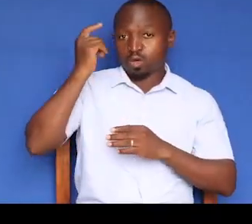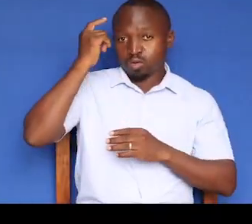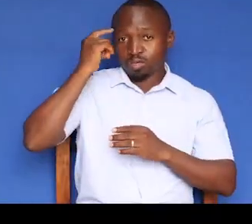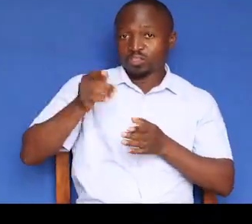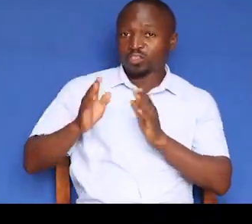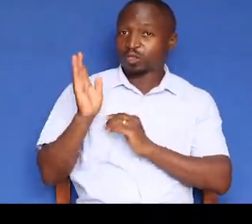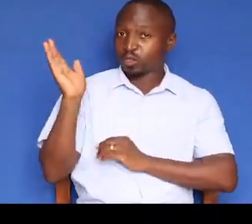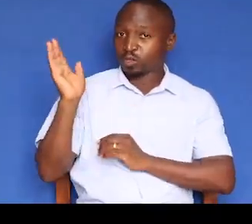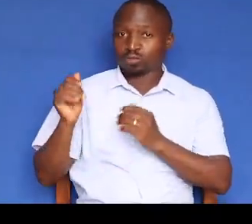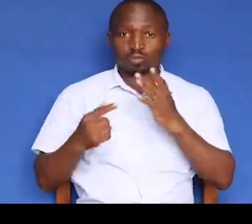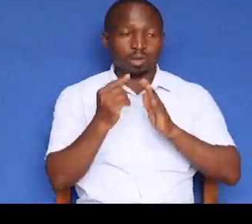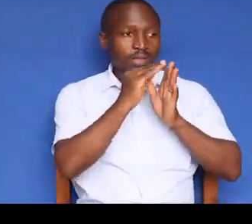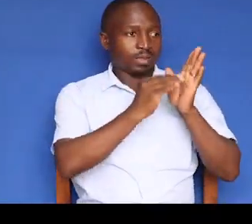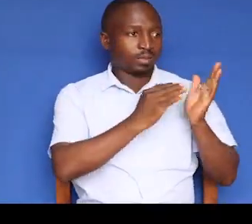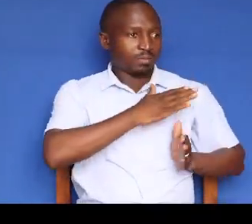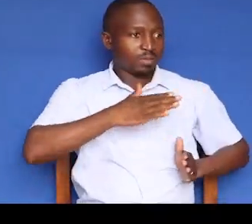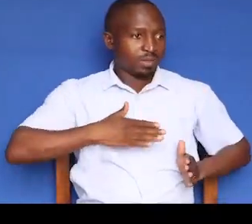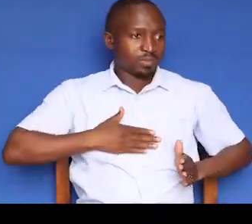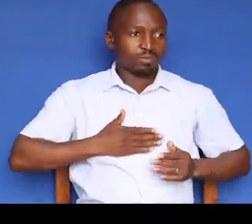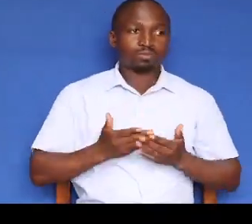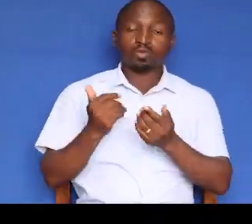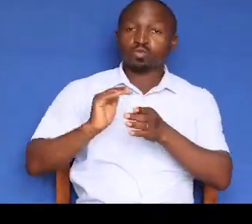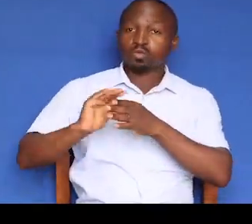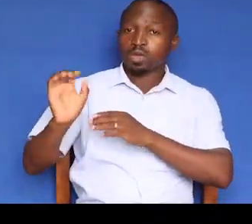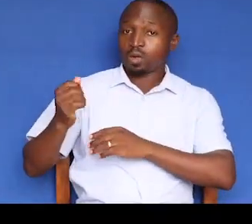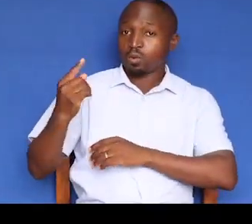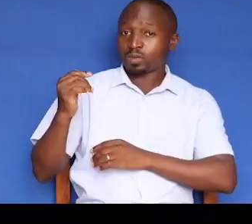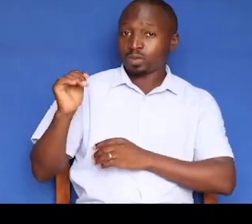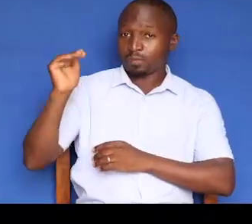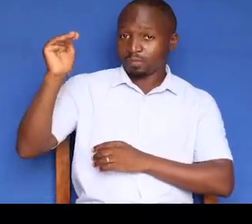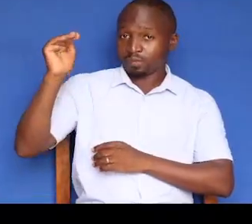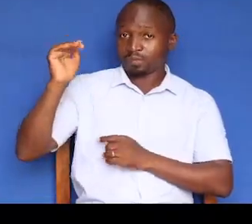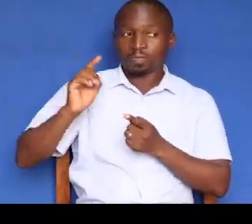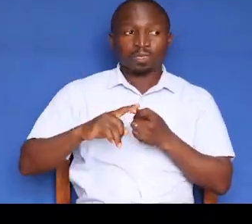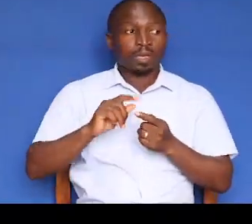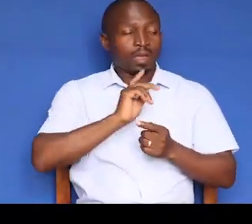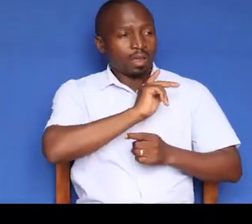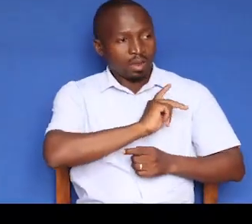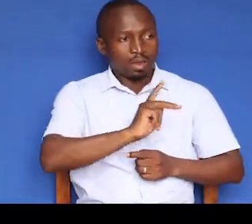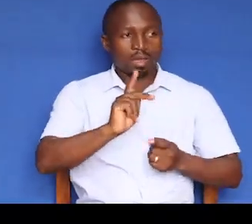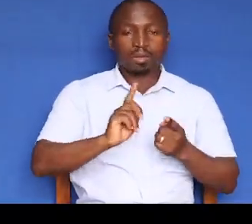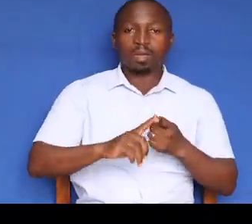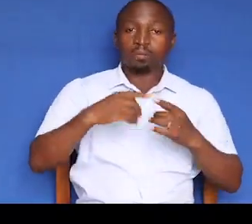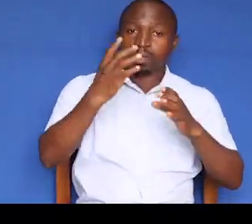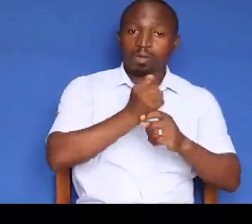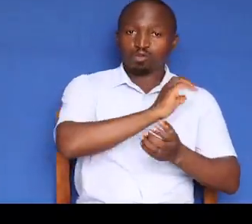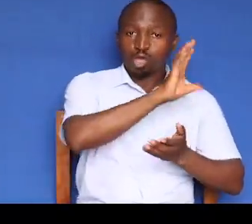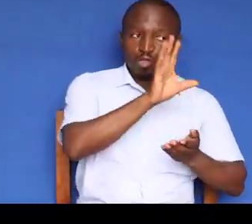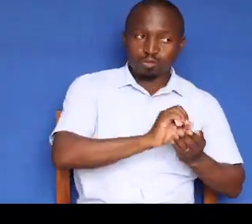according to our solution. So we have to take this first approach. At a place where our total revenue